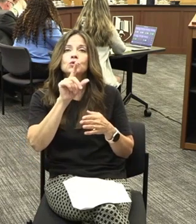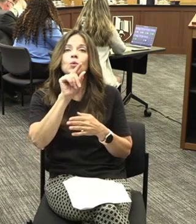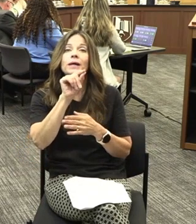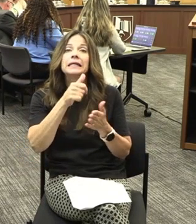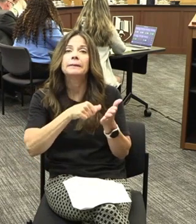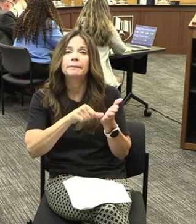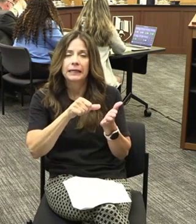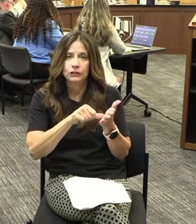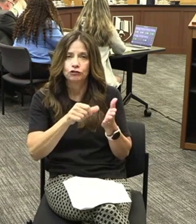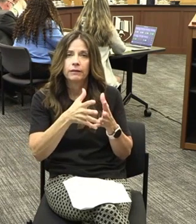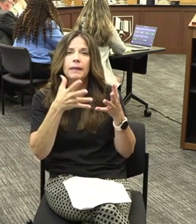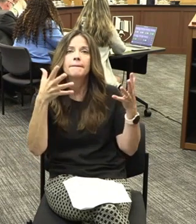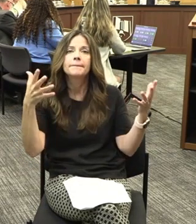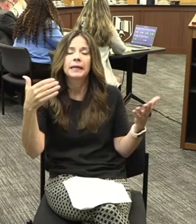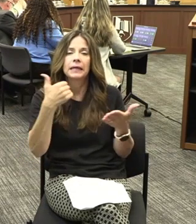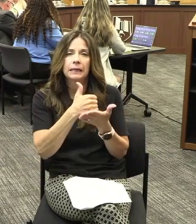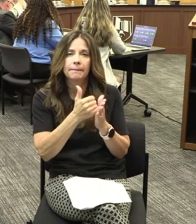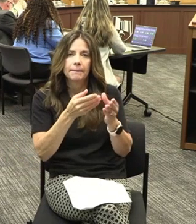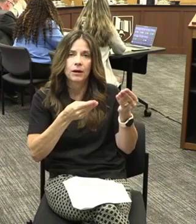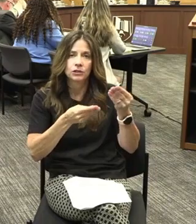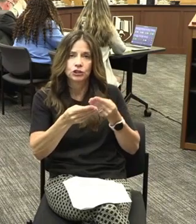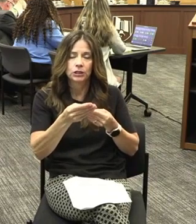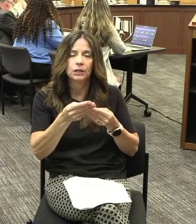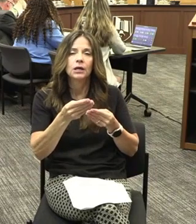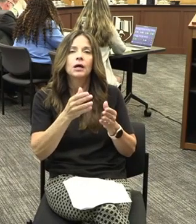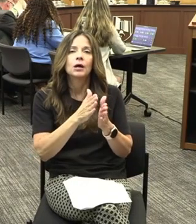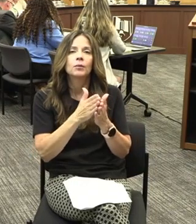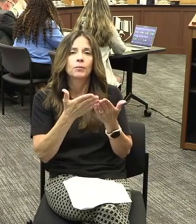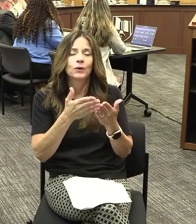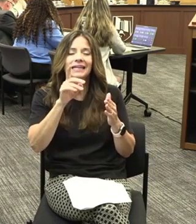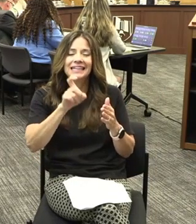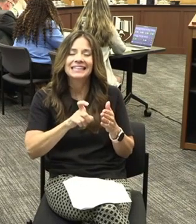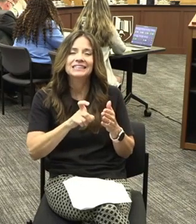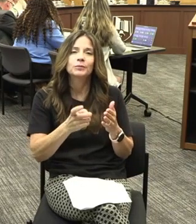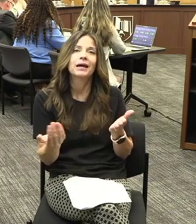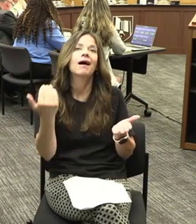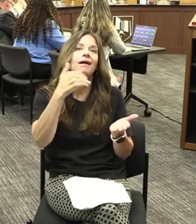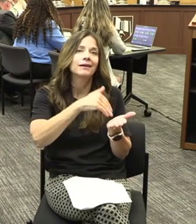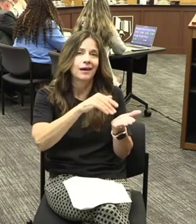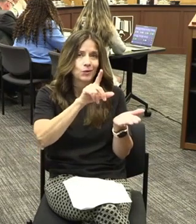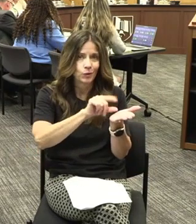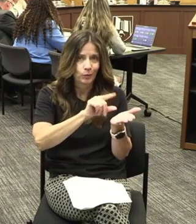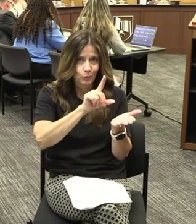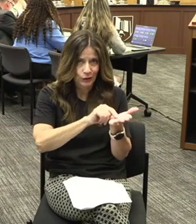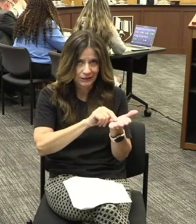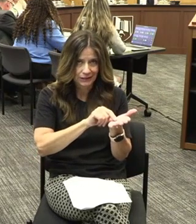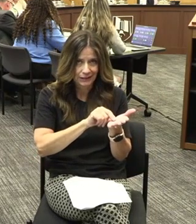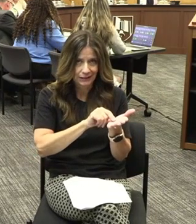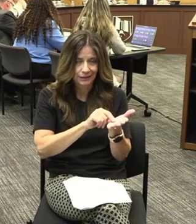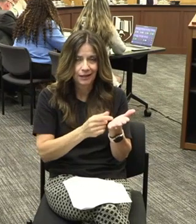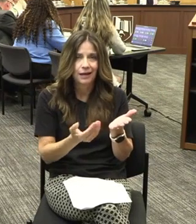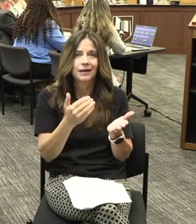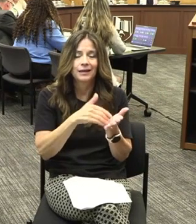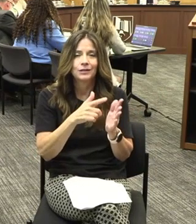in the big budget book. So it would need to be reprinted before it were to be published. And instead of